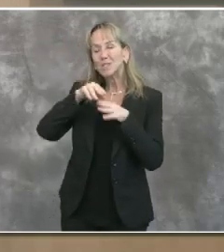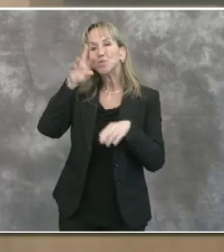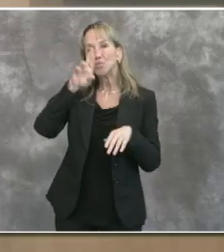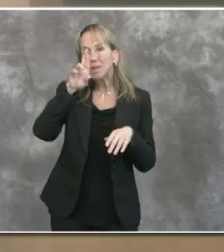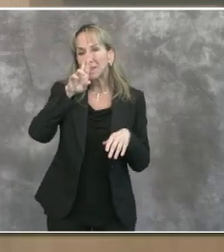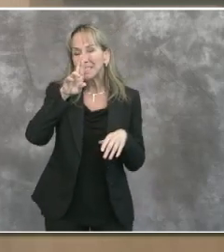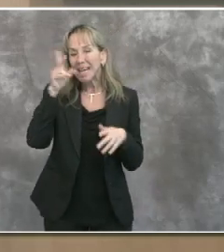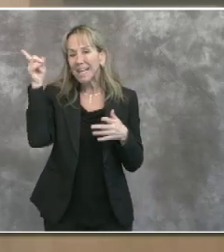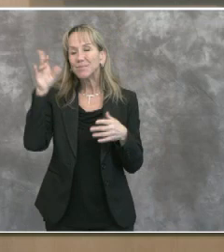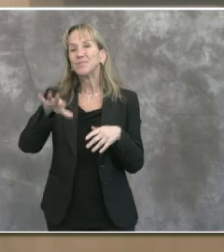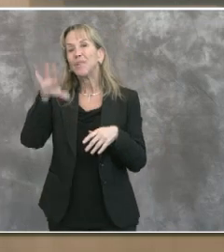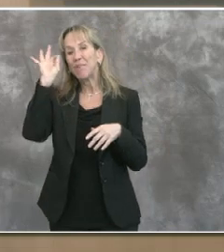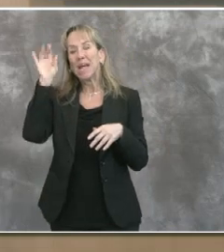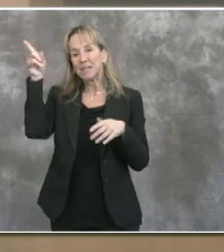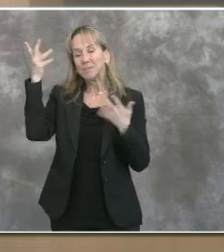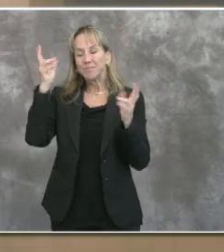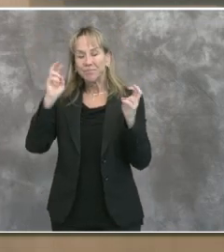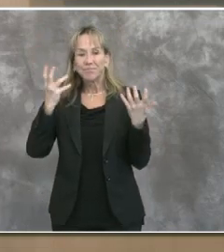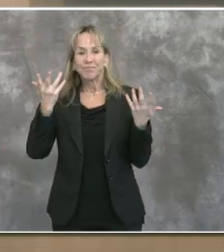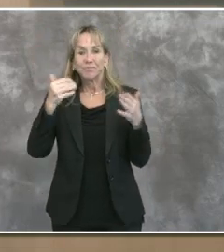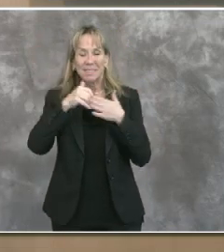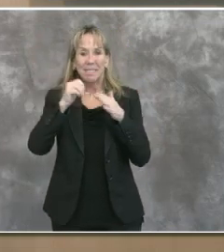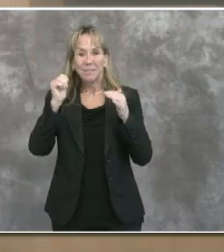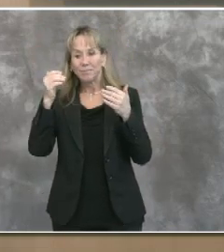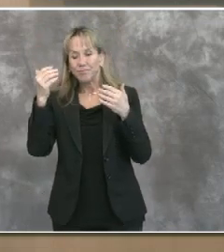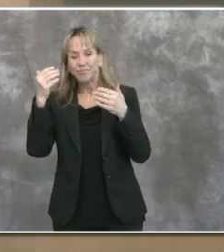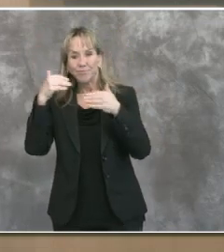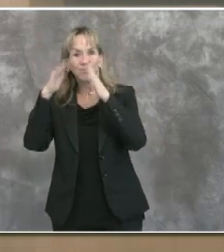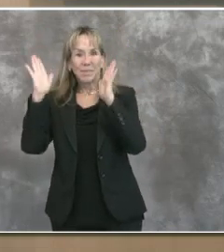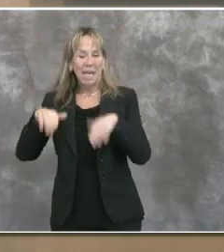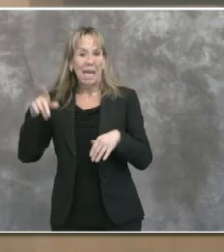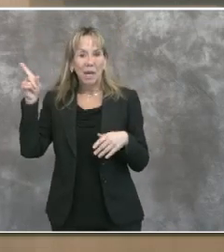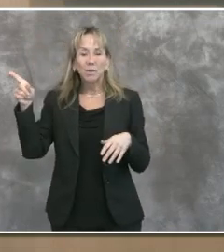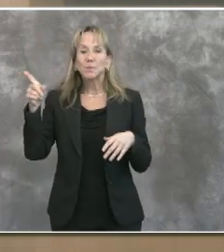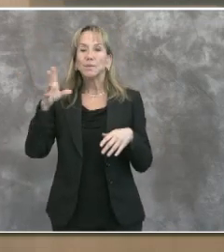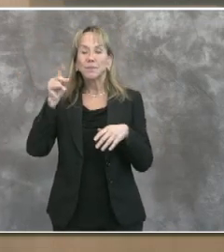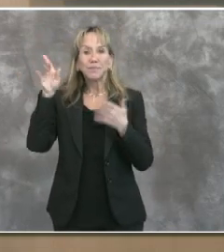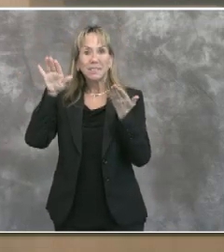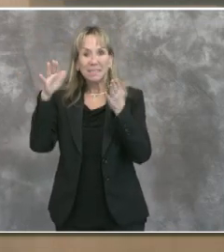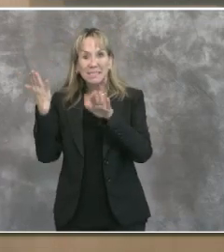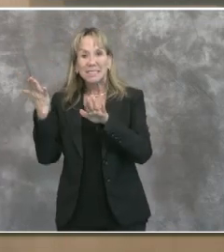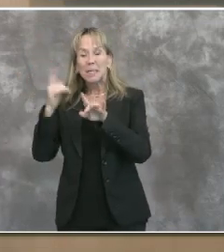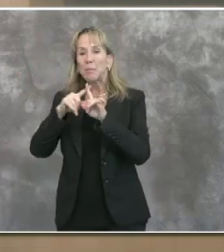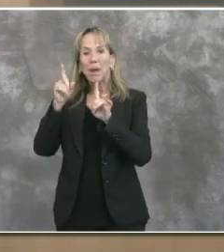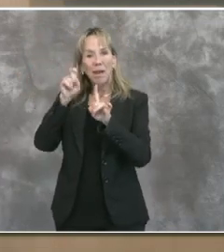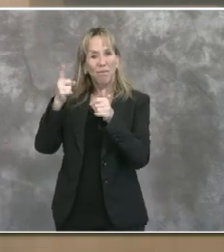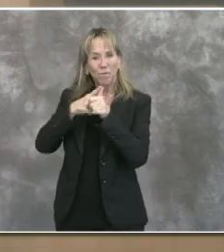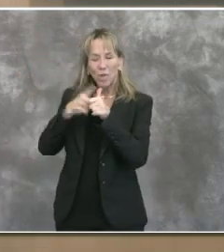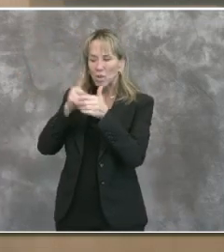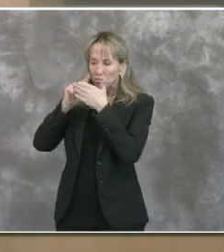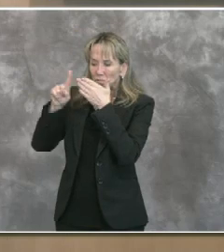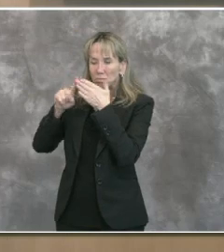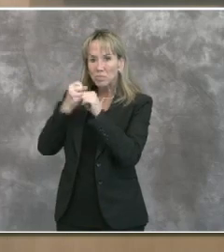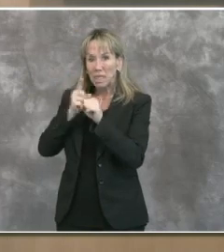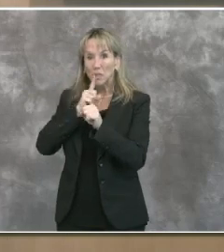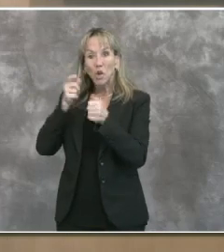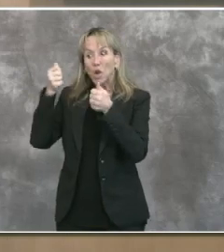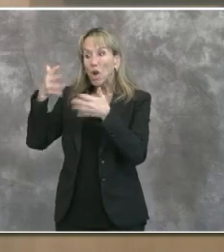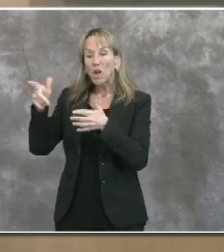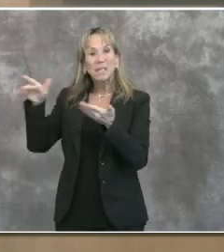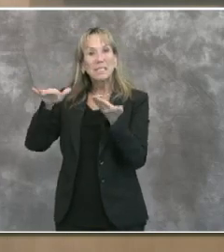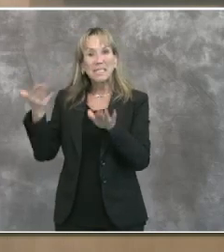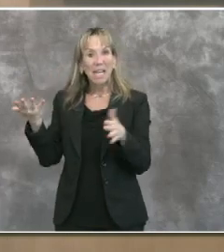to be investigated in this manner, which took a while to be sure that it was assigned to COVID. Those cases do take a little bit of time